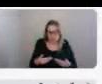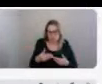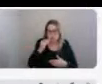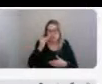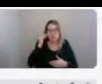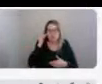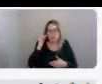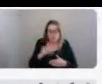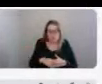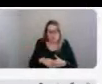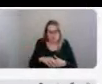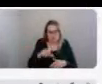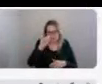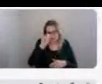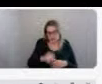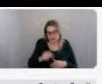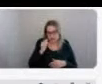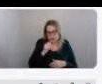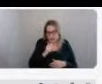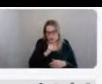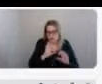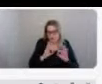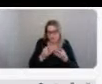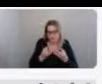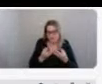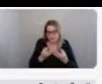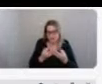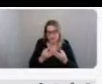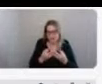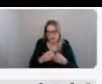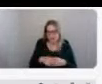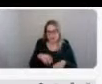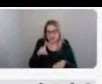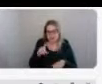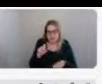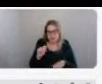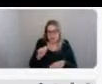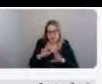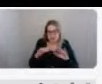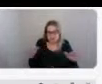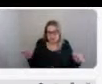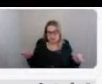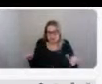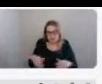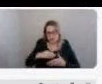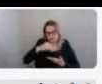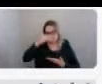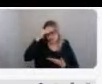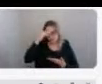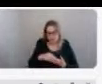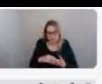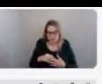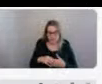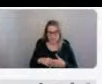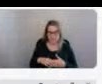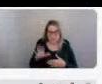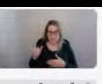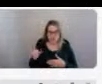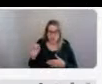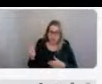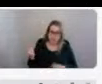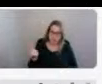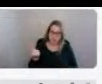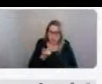across southern arizona to work with families of delayed and disabled children and i've learned that all of